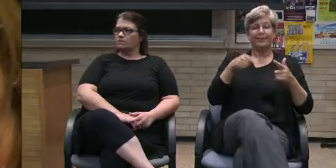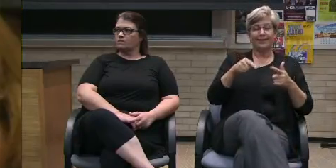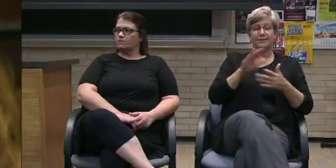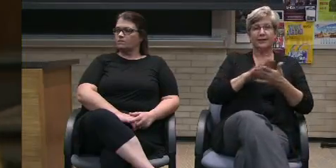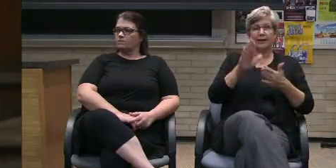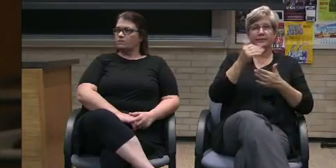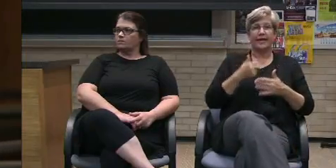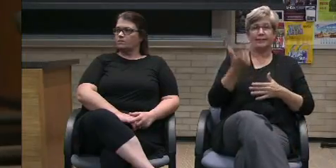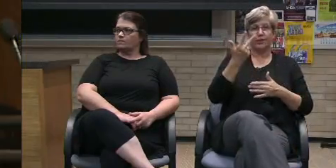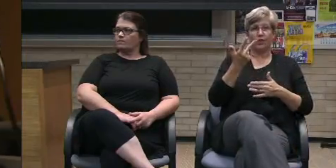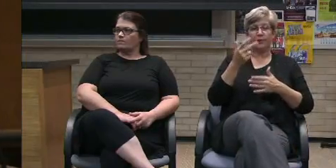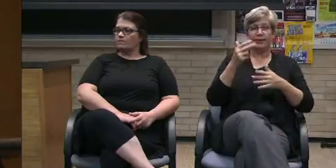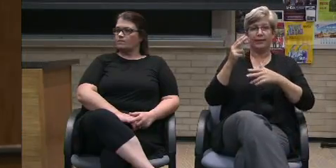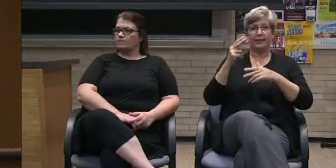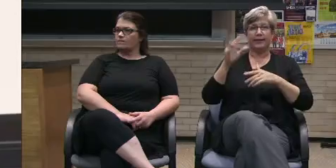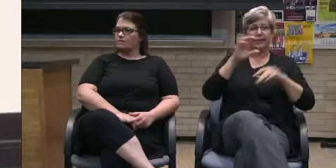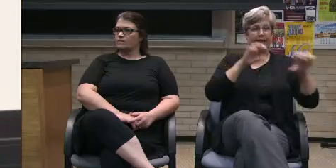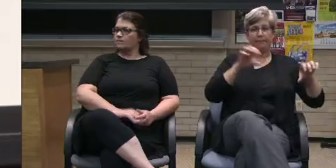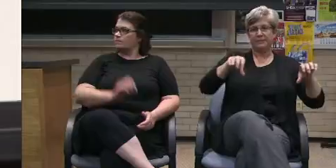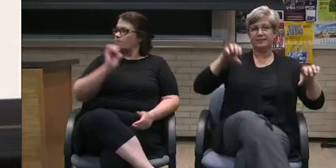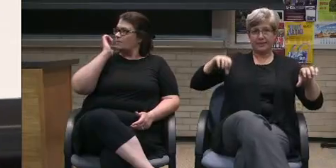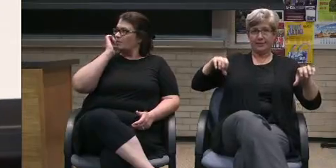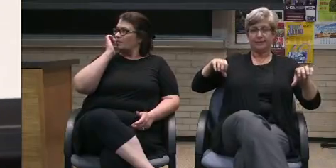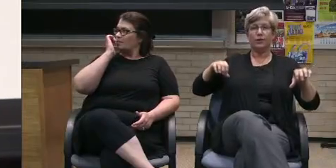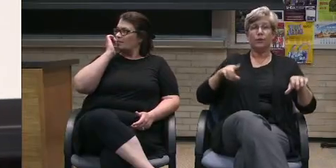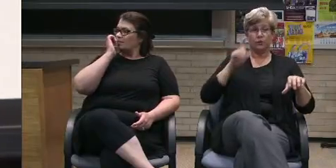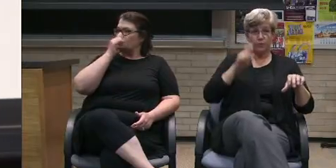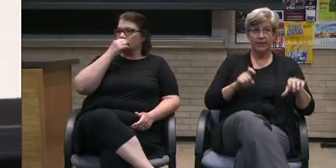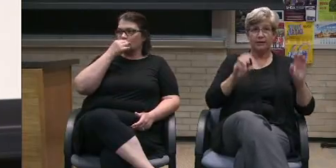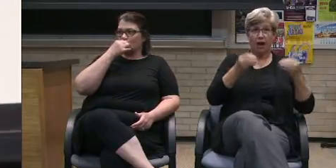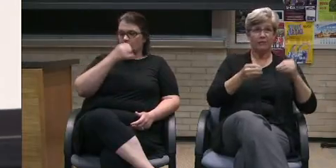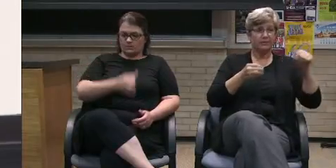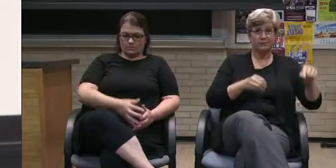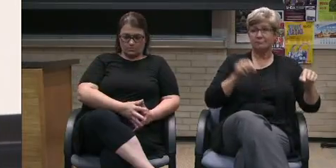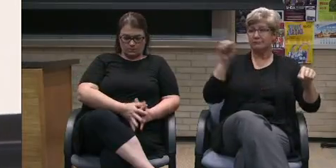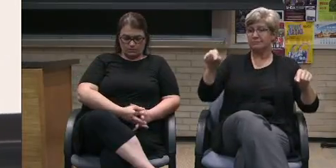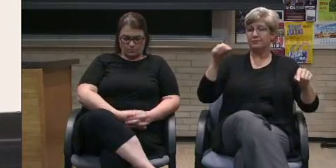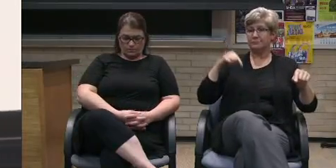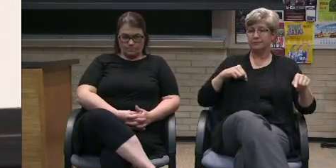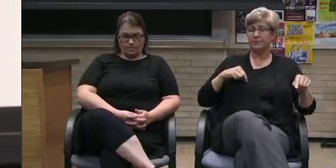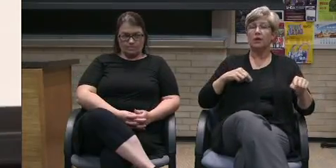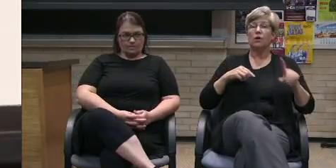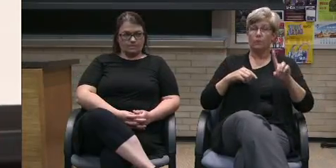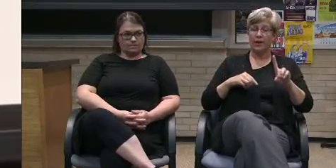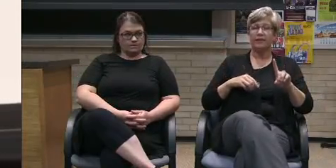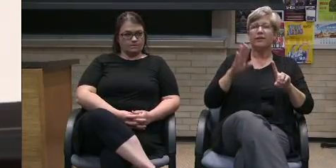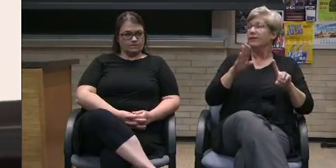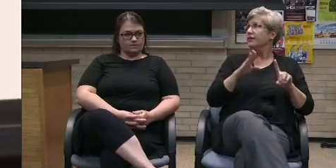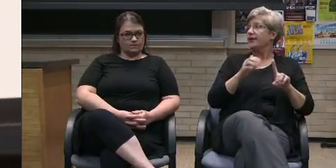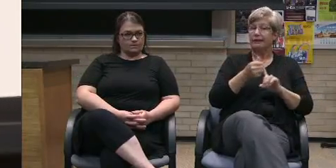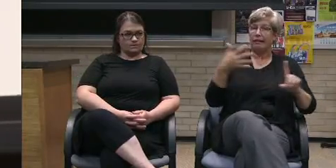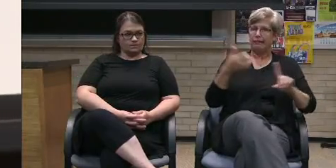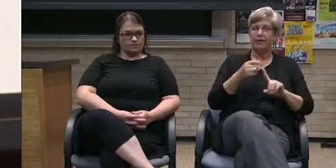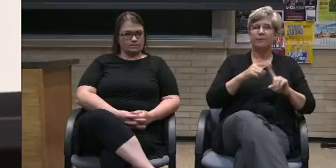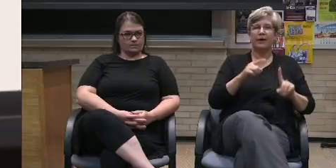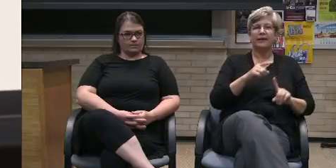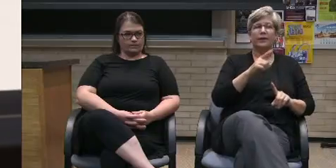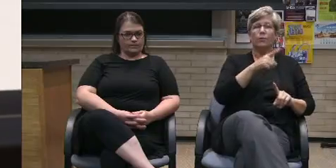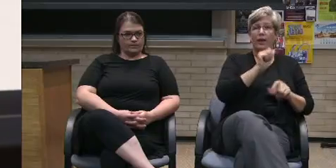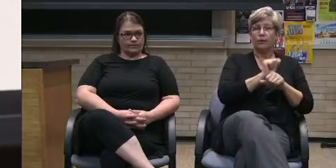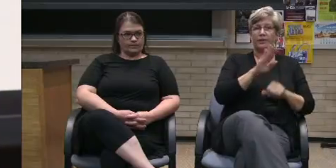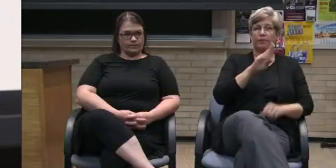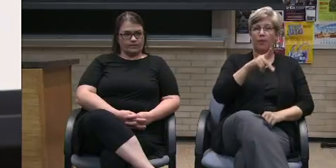equally? Yeah, well, here's what I did at Brockport. I was asked to supervise the Metro Center. Long story. Took over that. And